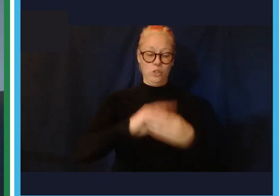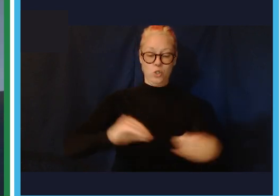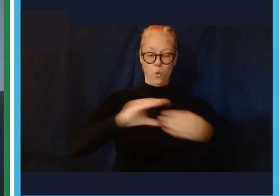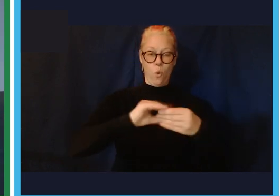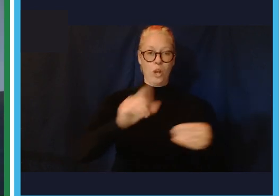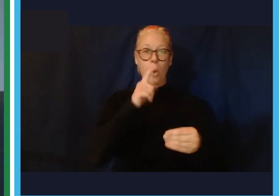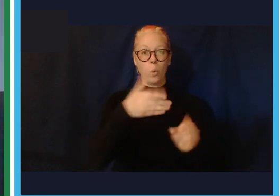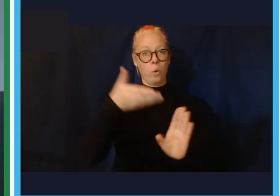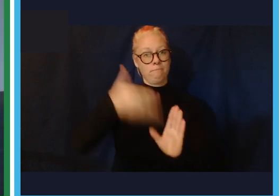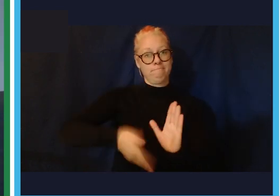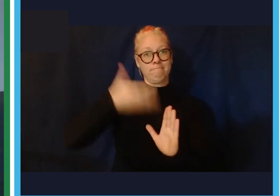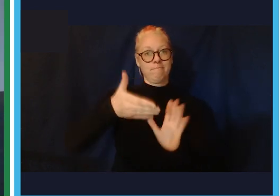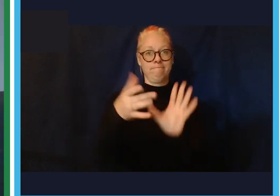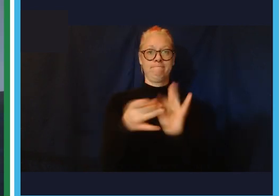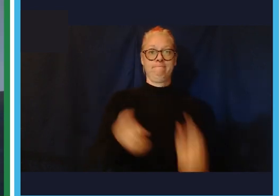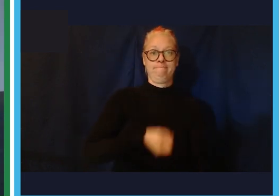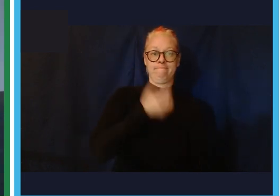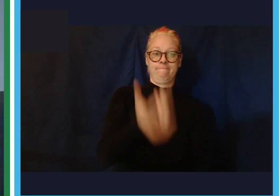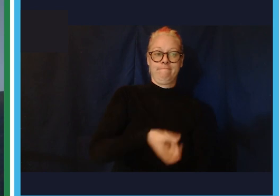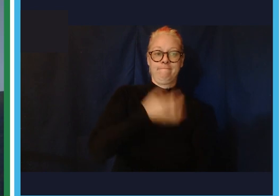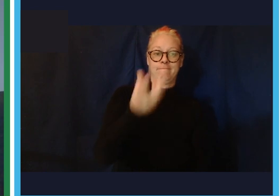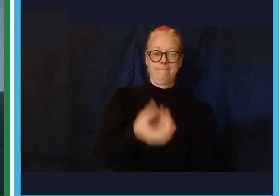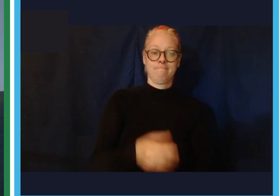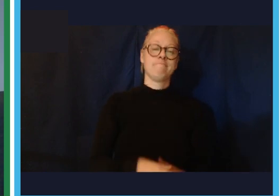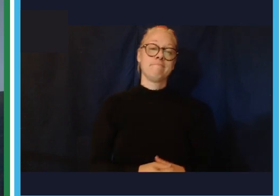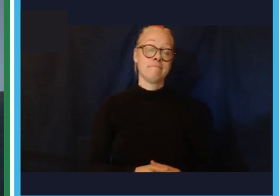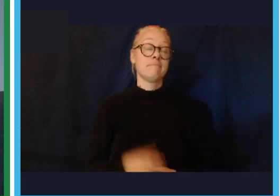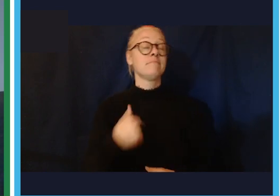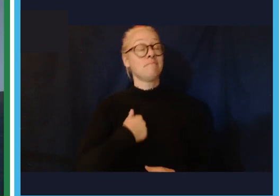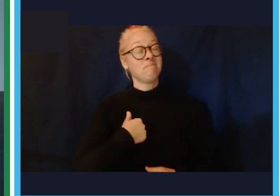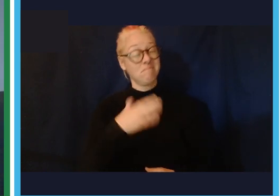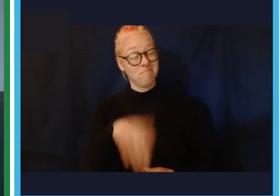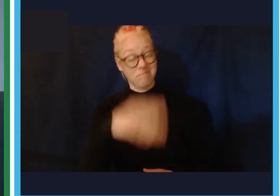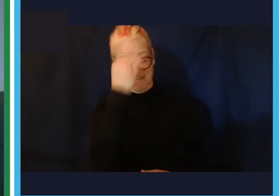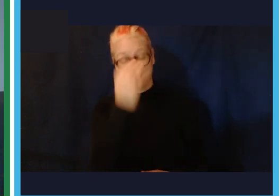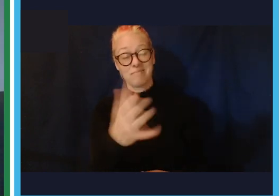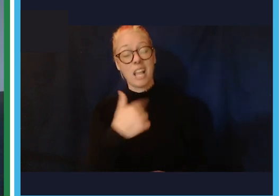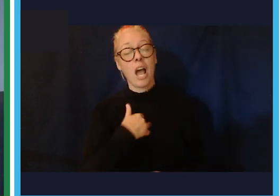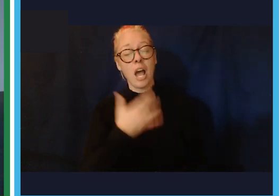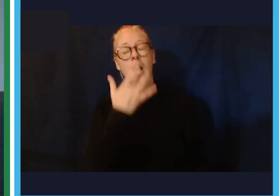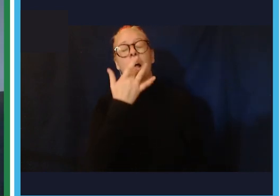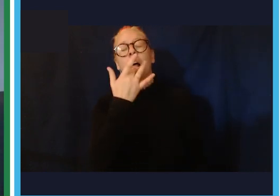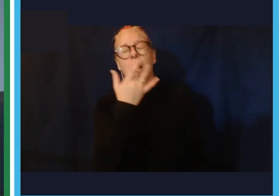fantastically talented storytellers that are on the roster. And